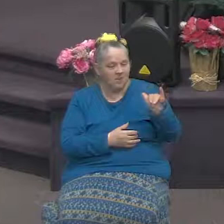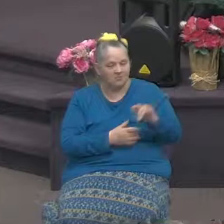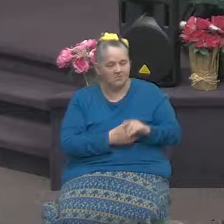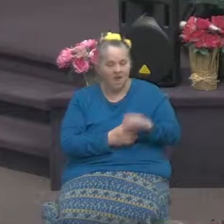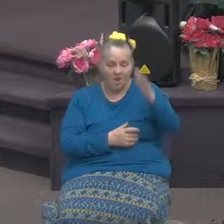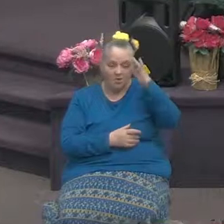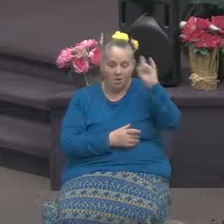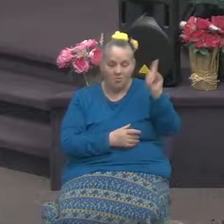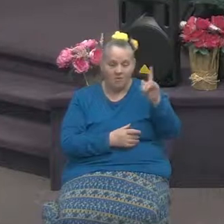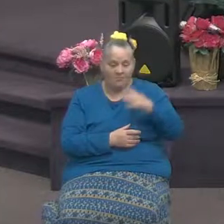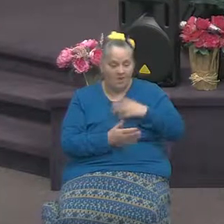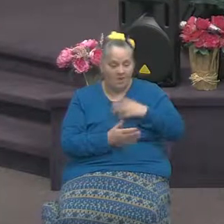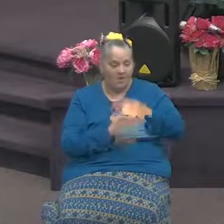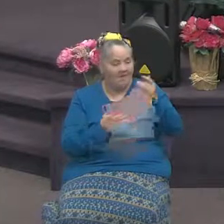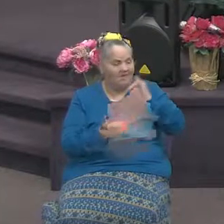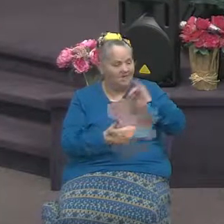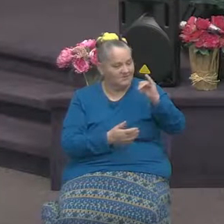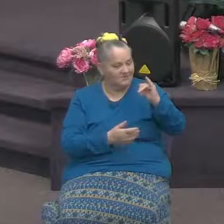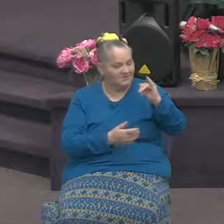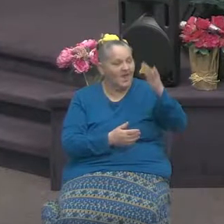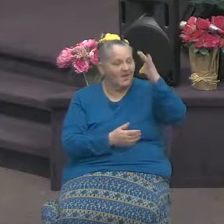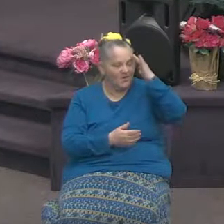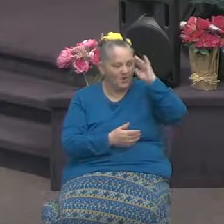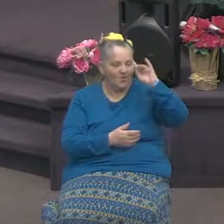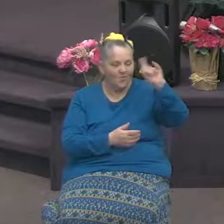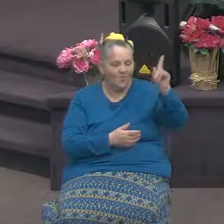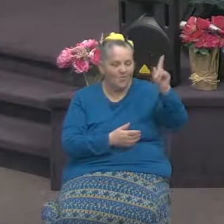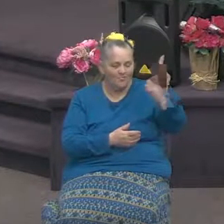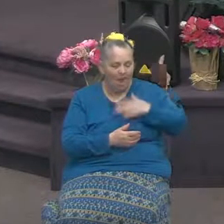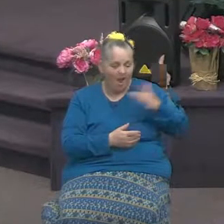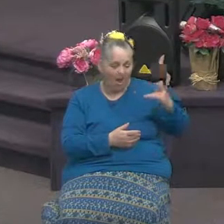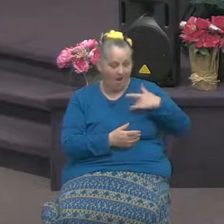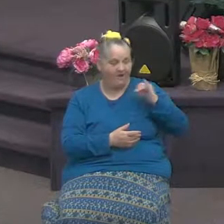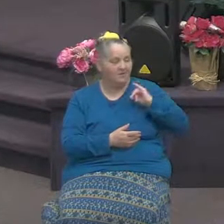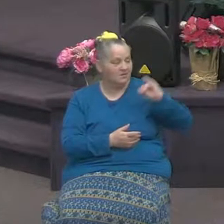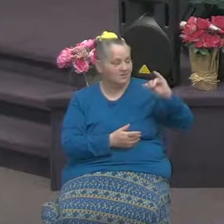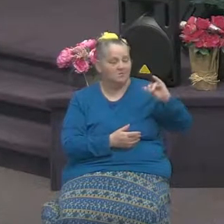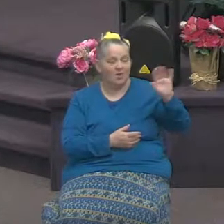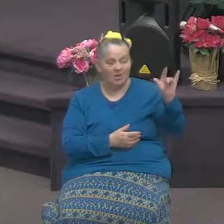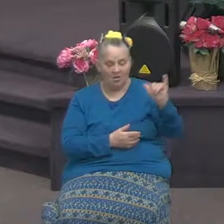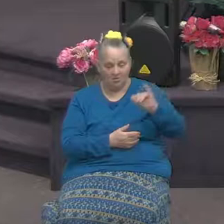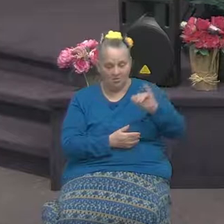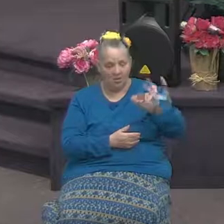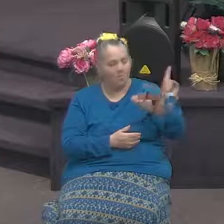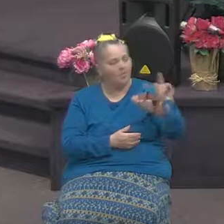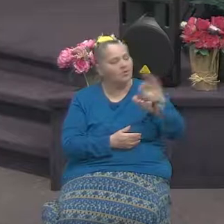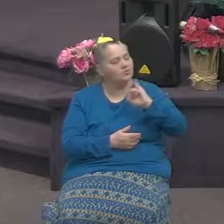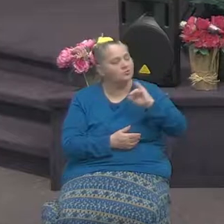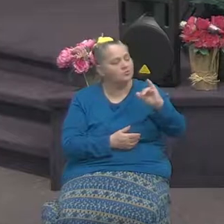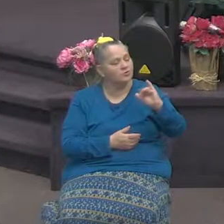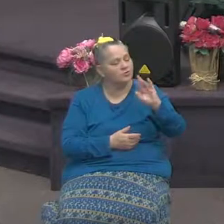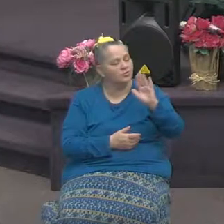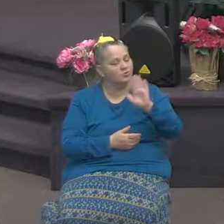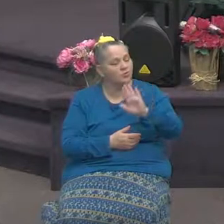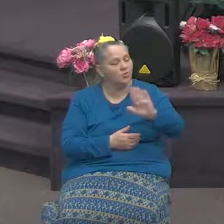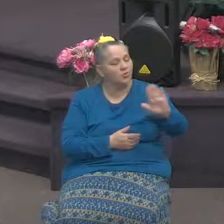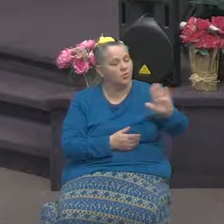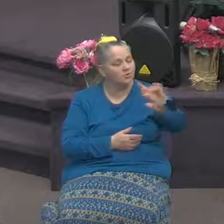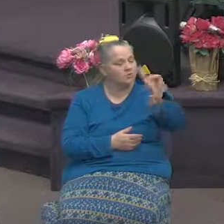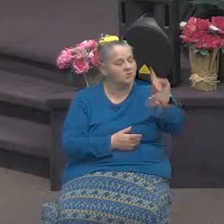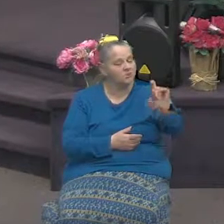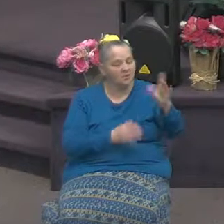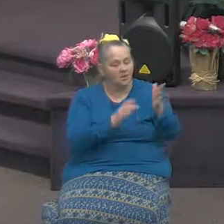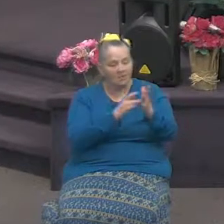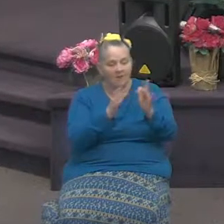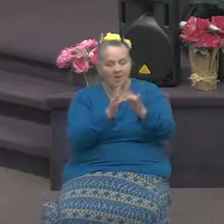I know where my treasure is, and I know where my heart is also. Where is yours today? If you